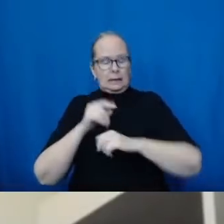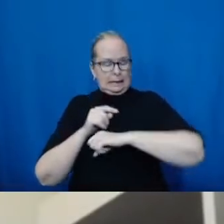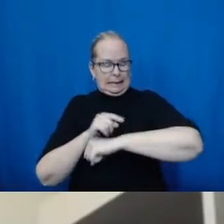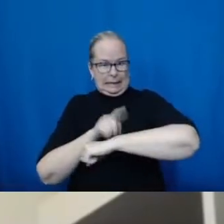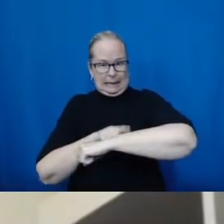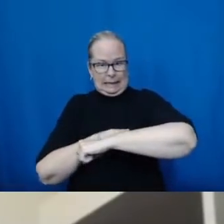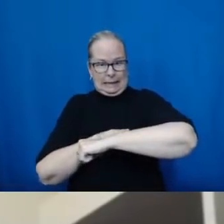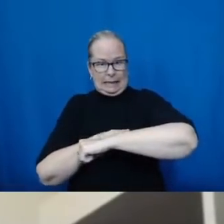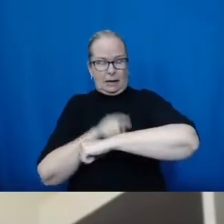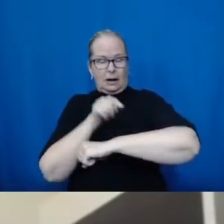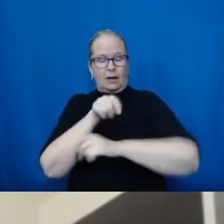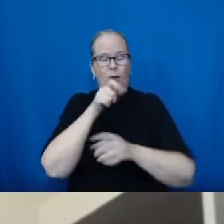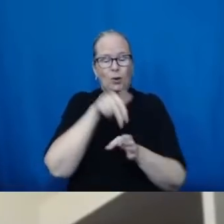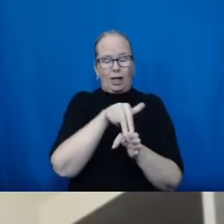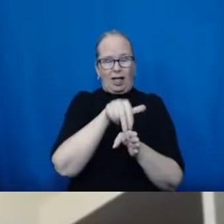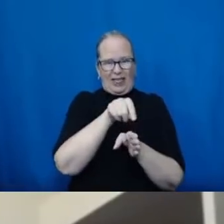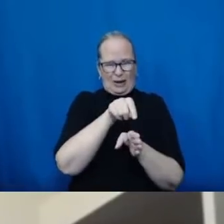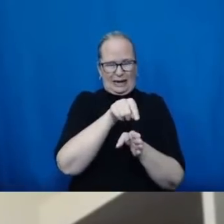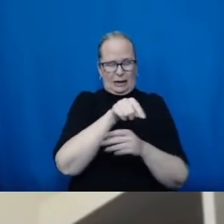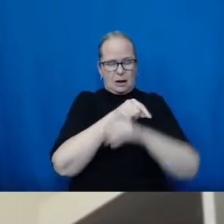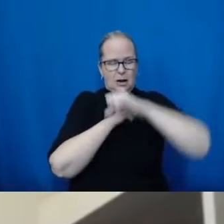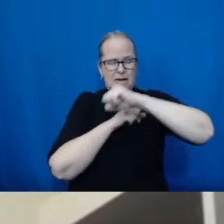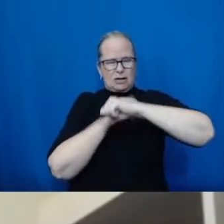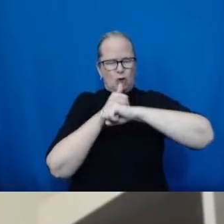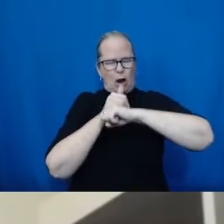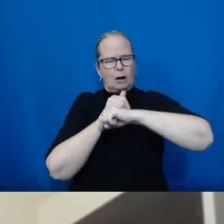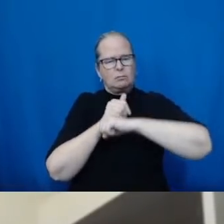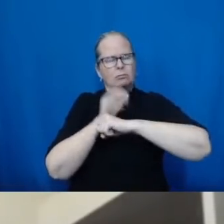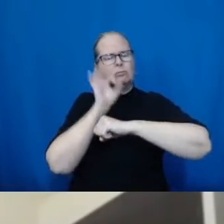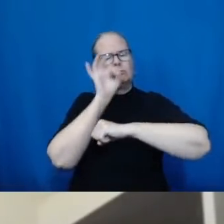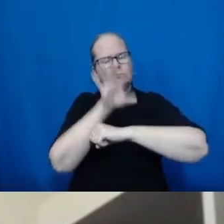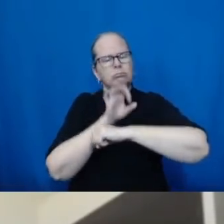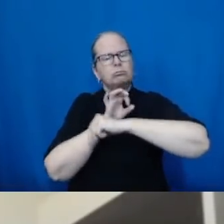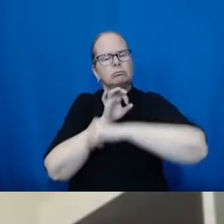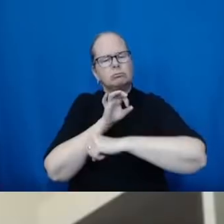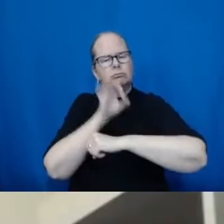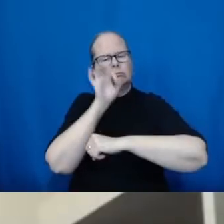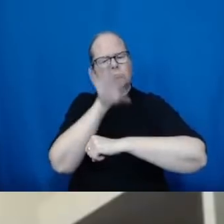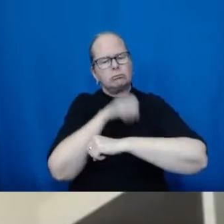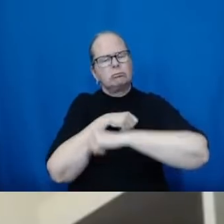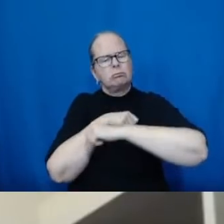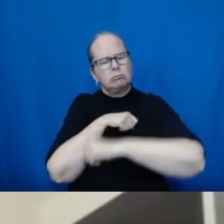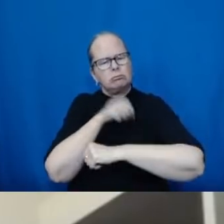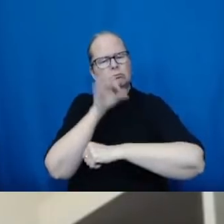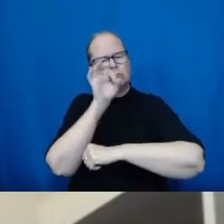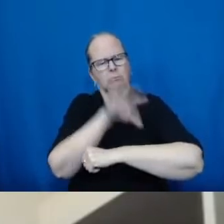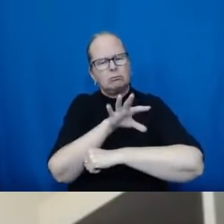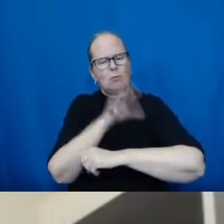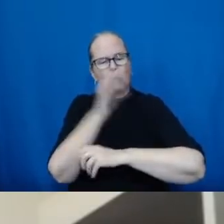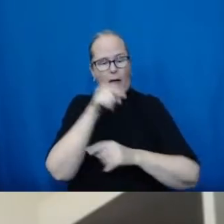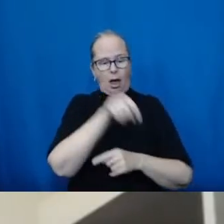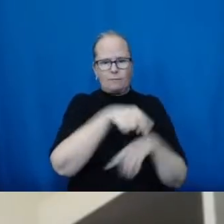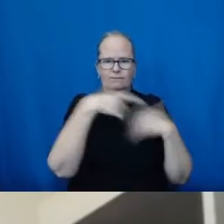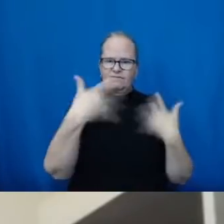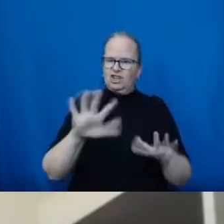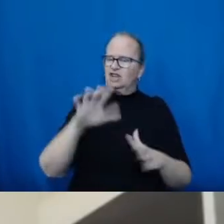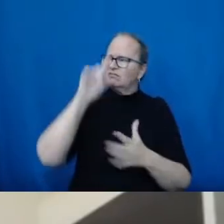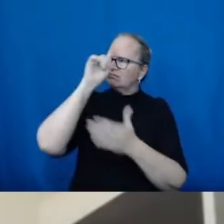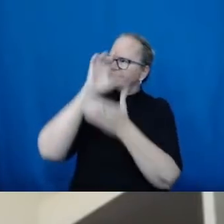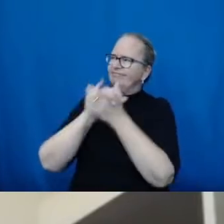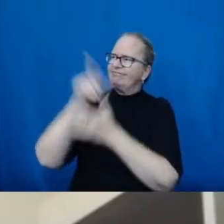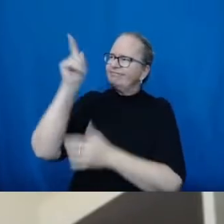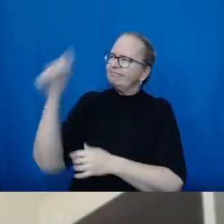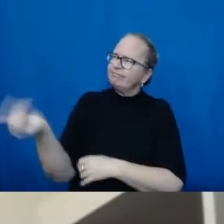And then picking out someone in their lives who is going to be able to be a trusted ear. You've got to have maybe